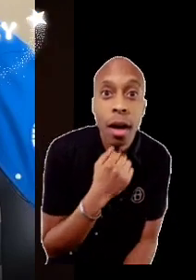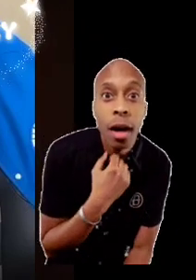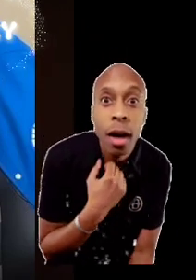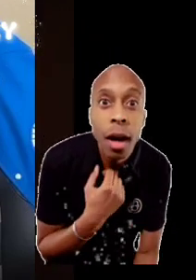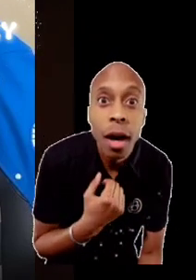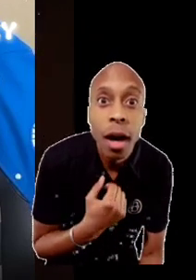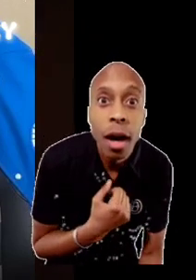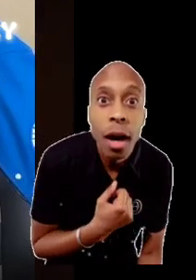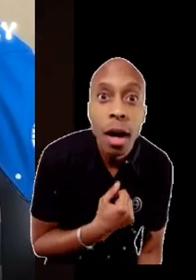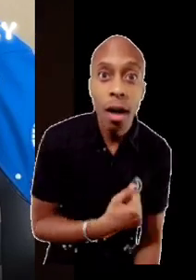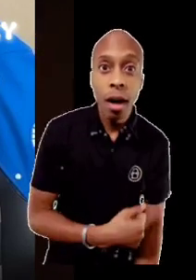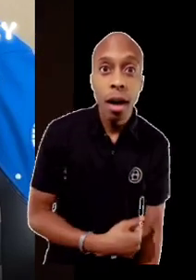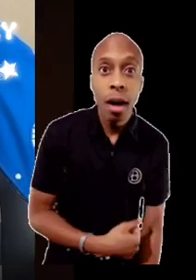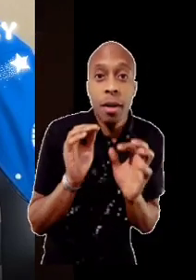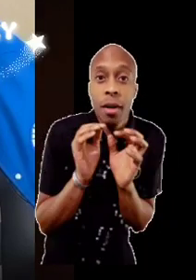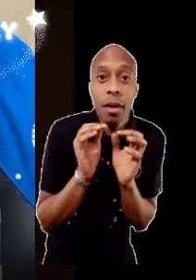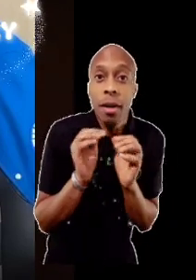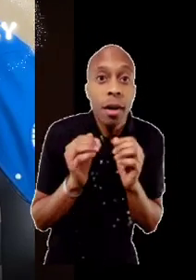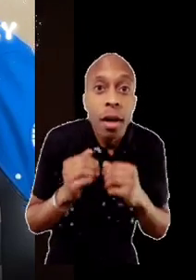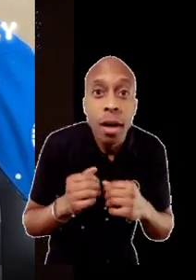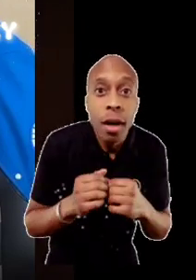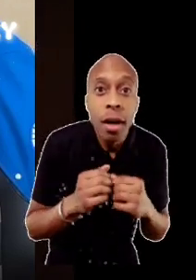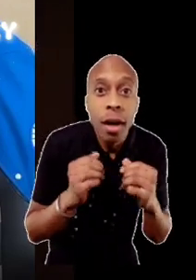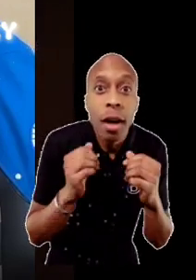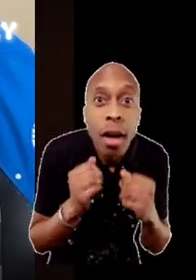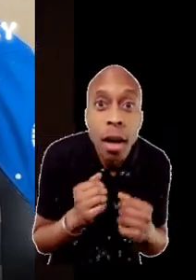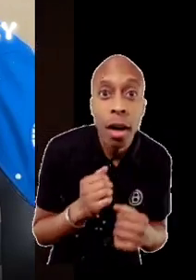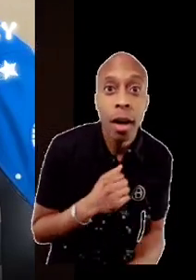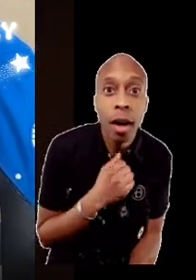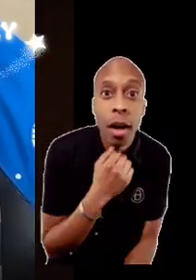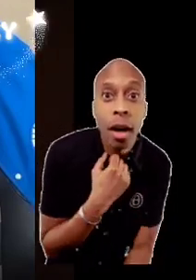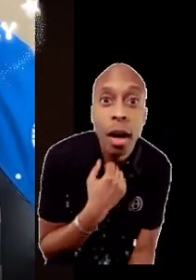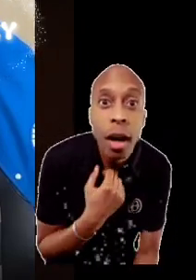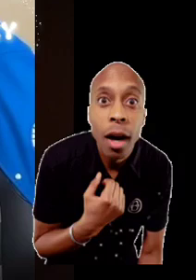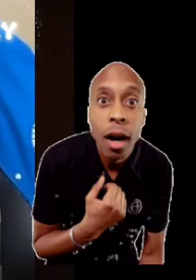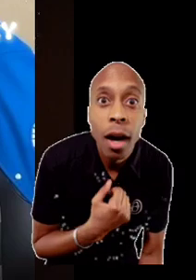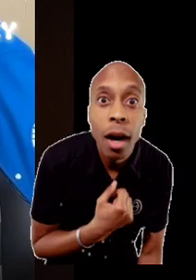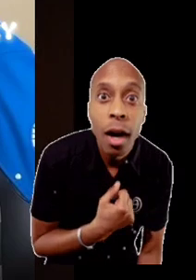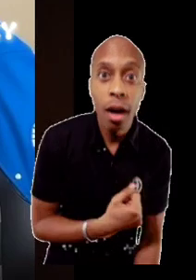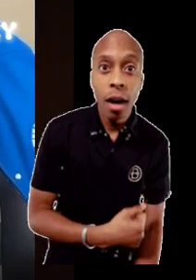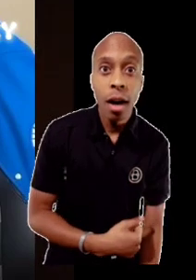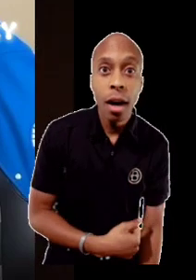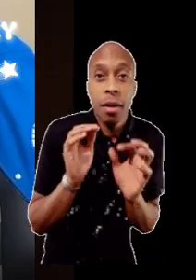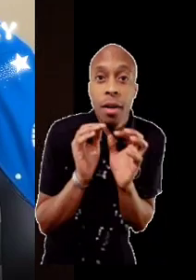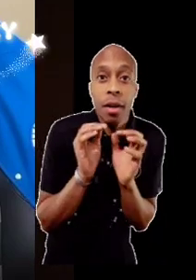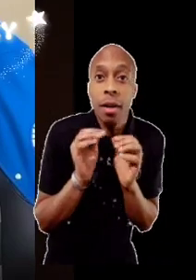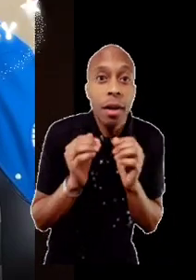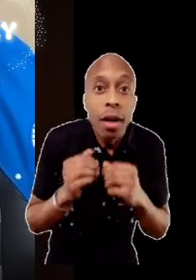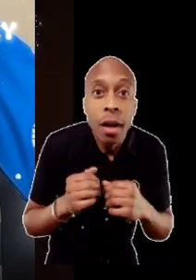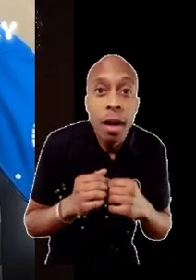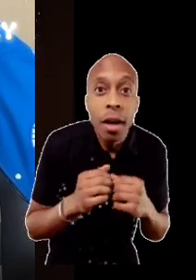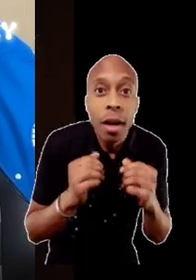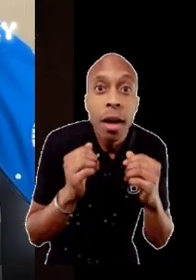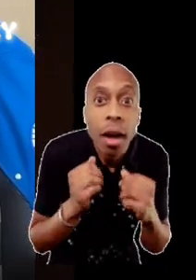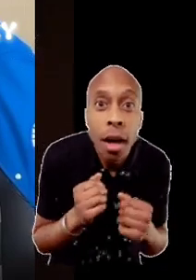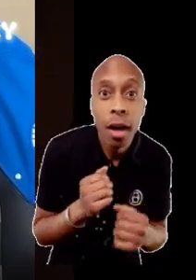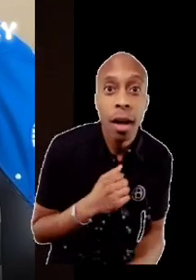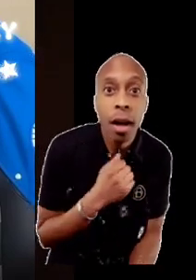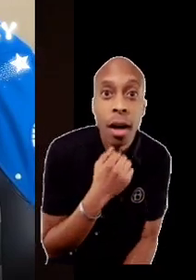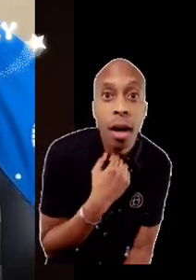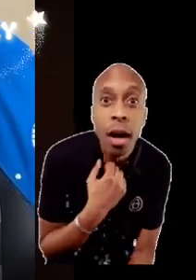y'all want me to do? Because if y'all don't ask, I won't do. I see things for how it is, but I can't do that. Amen.